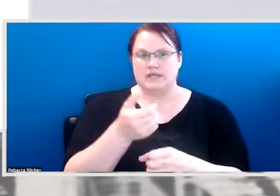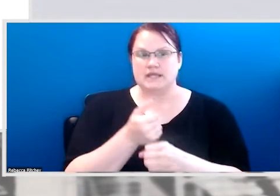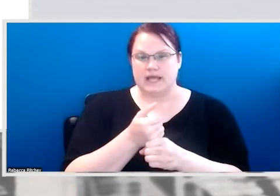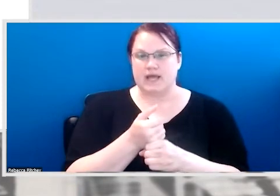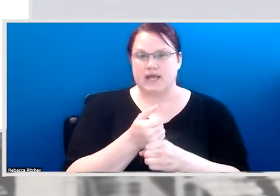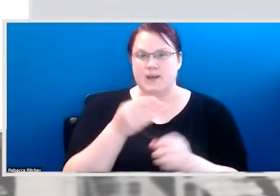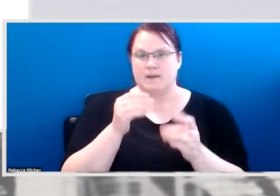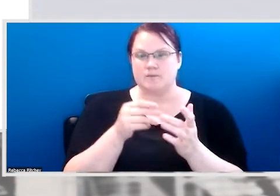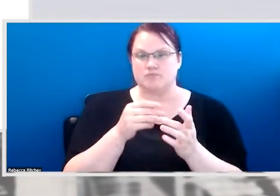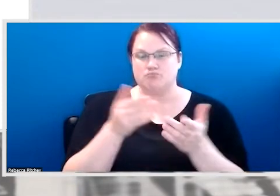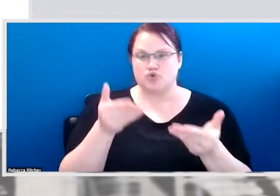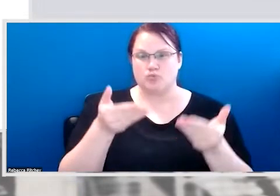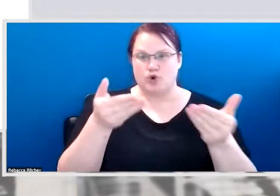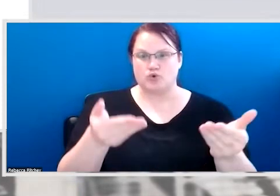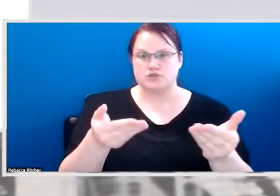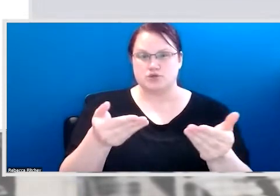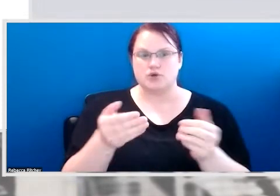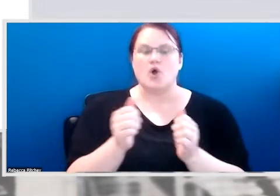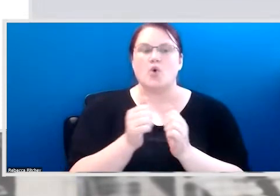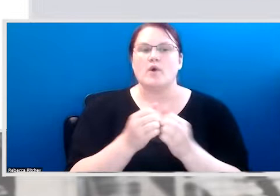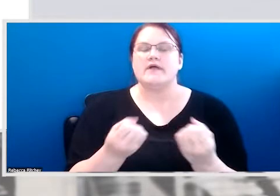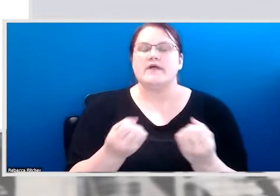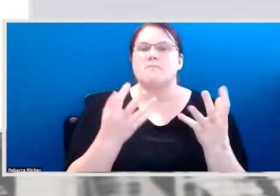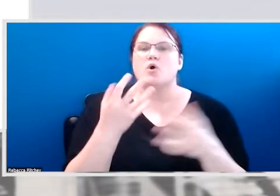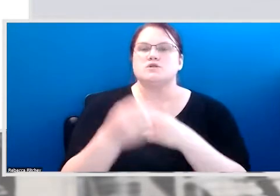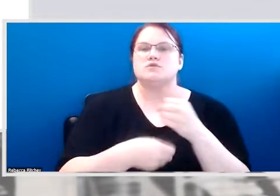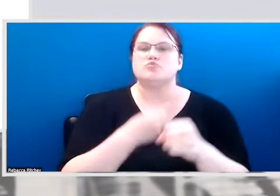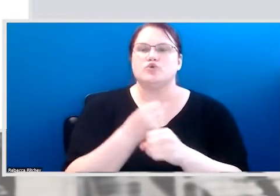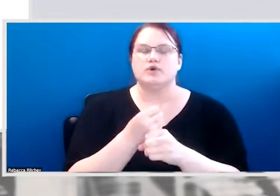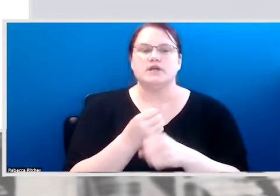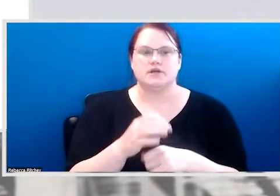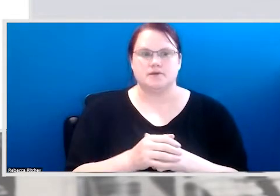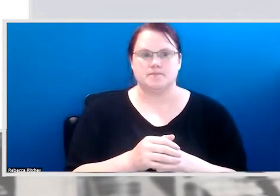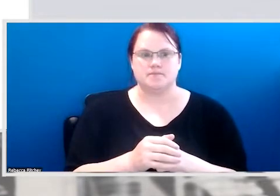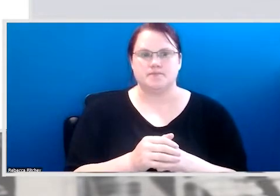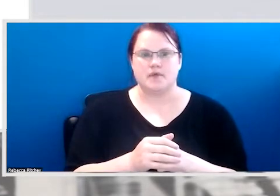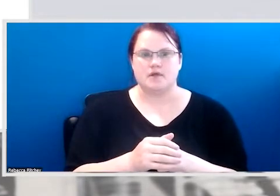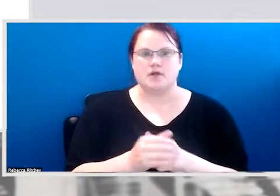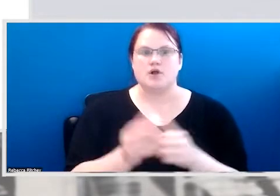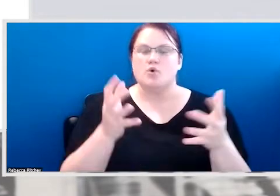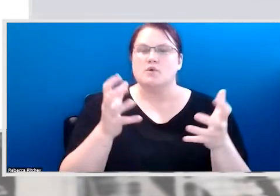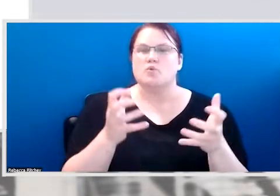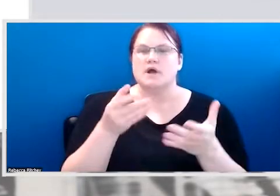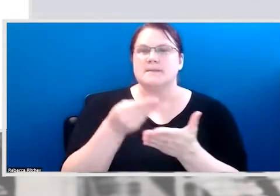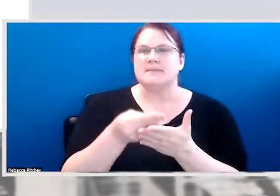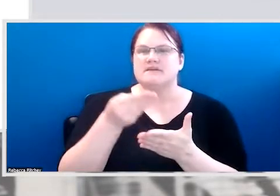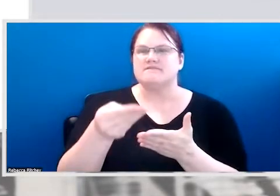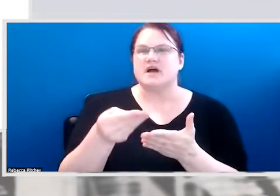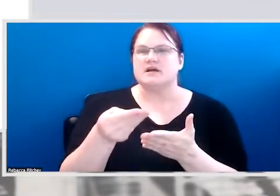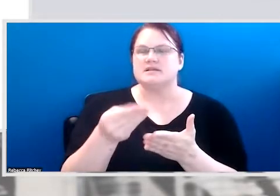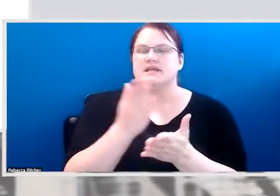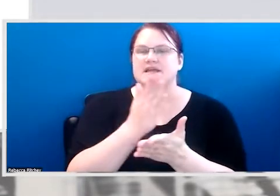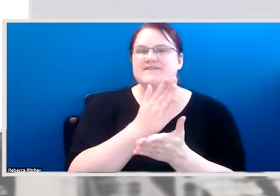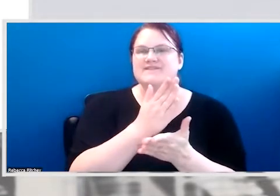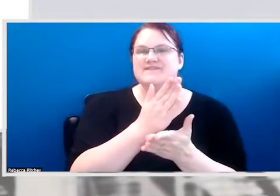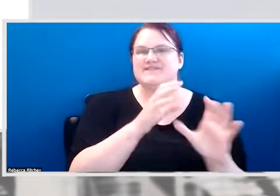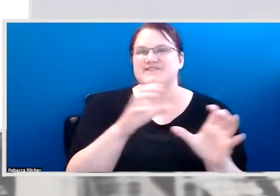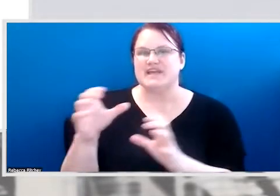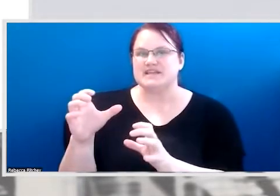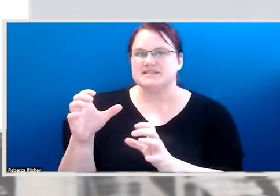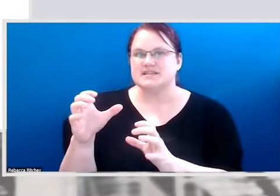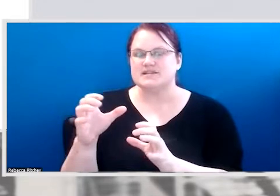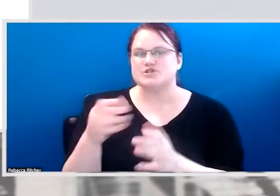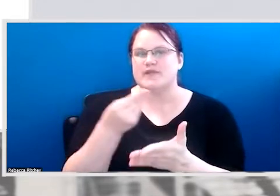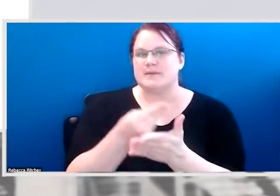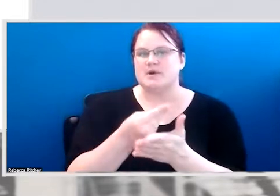Andrea Ketzel, they come with multiple year asks. The idea with that is we want to be funding project phases just in time so that the money is